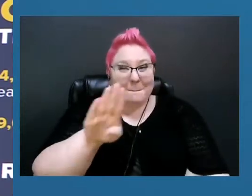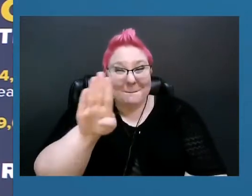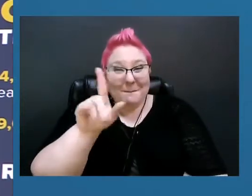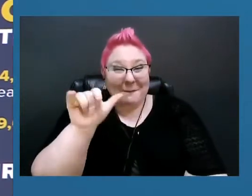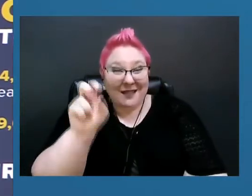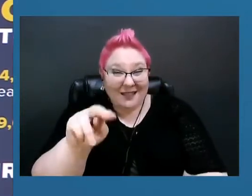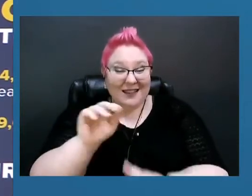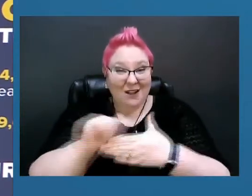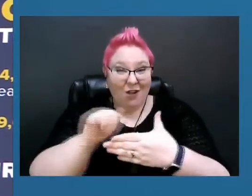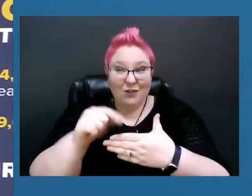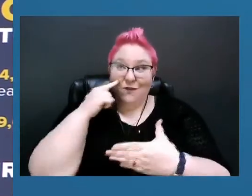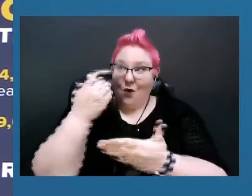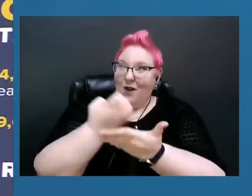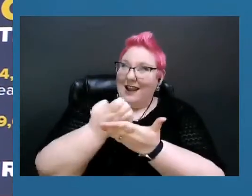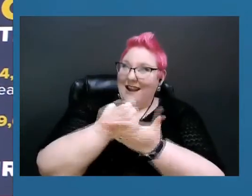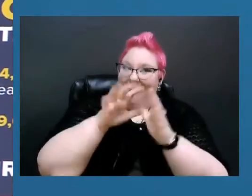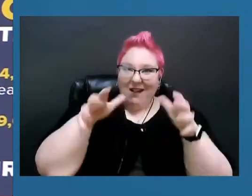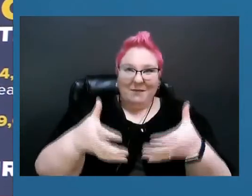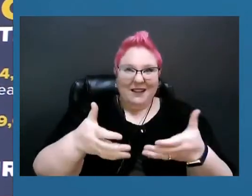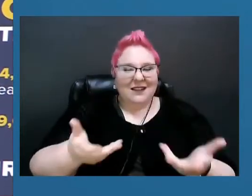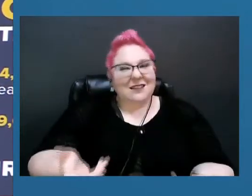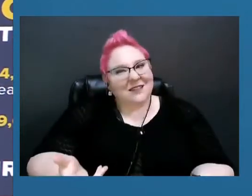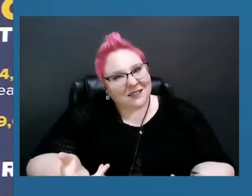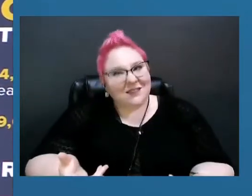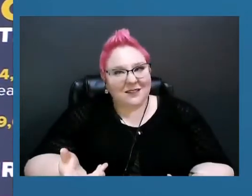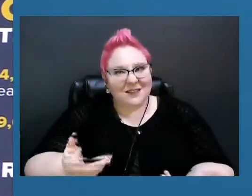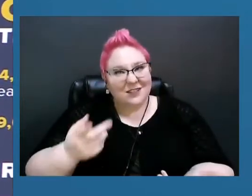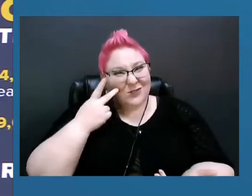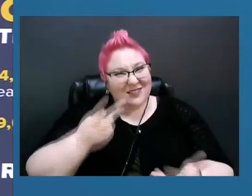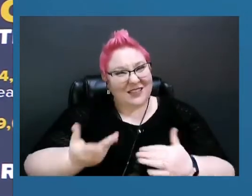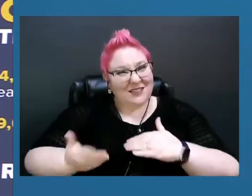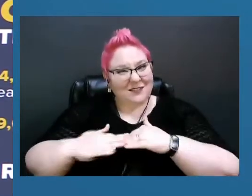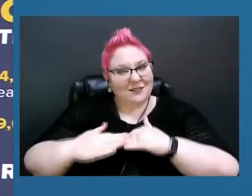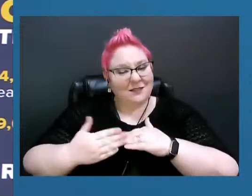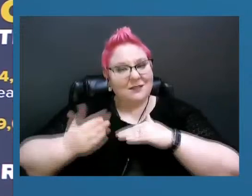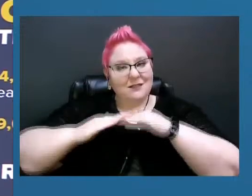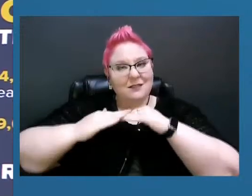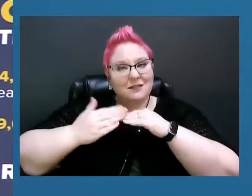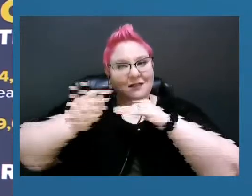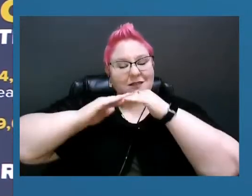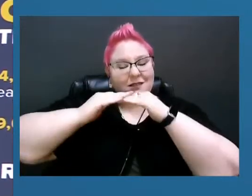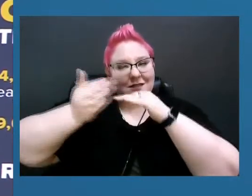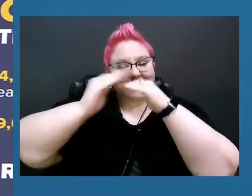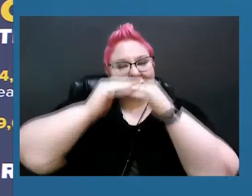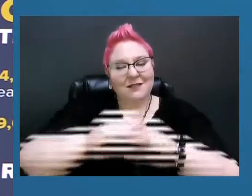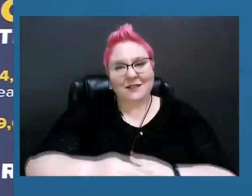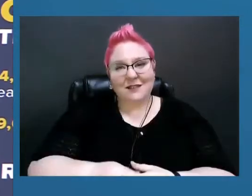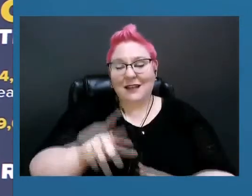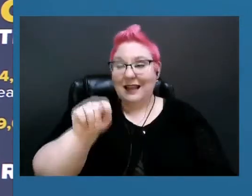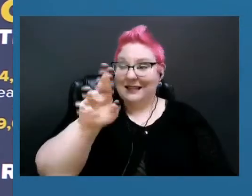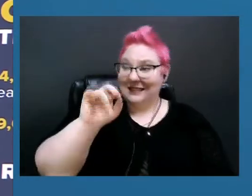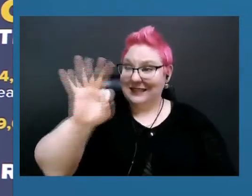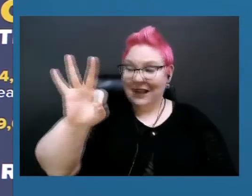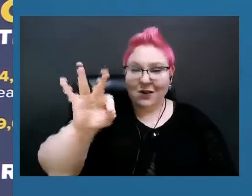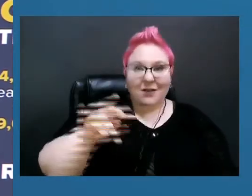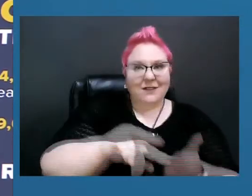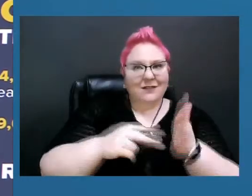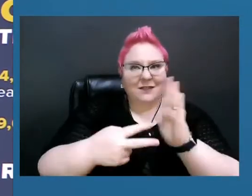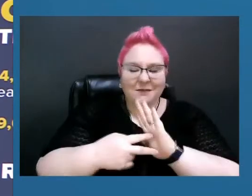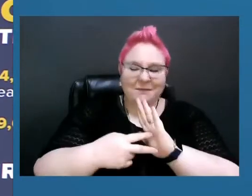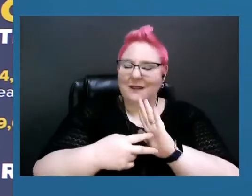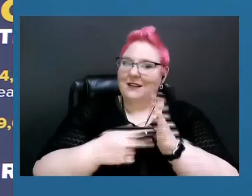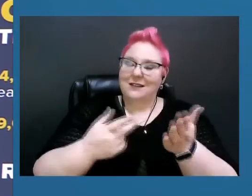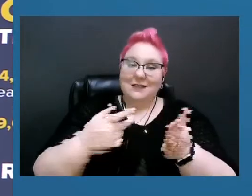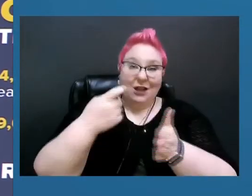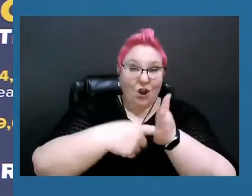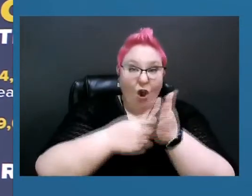here? It's starting to be a big effect, isn't it? It's so important to us. And tariffs are driving up the cost for farmers and everybody. Let me tell you, just